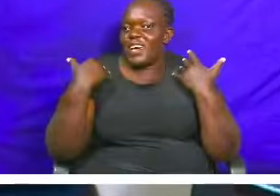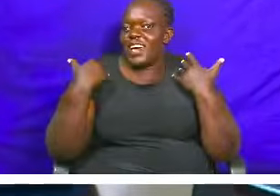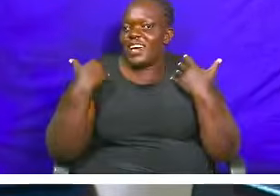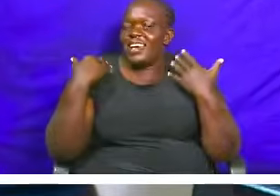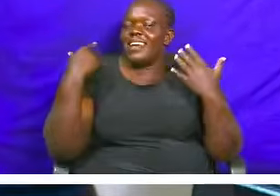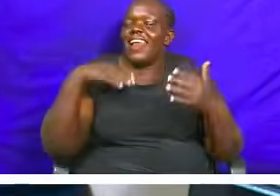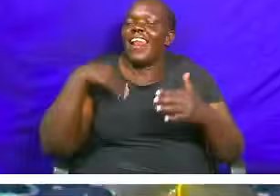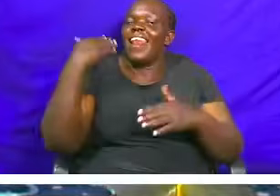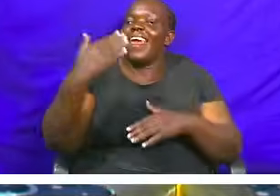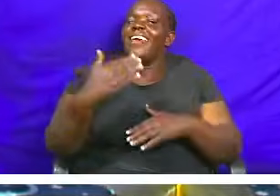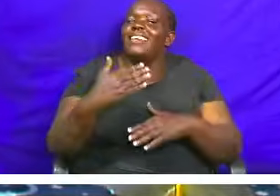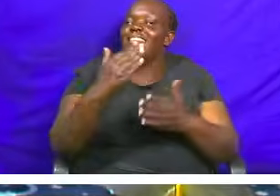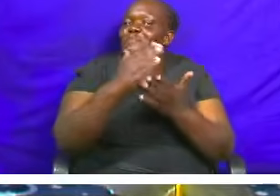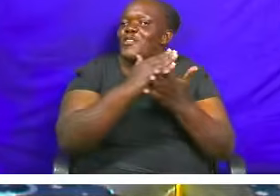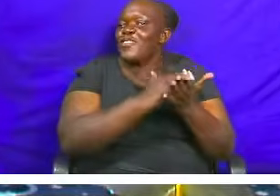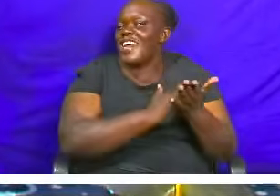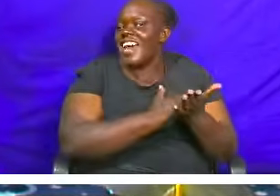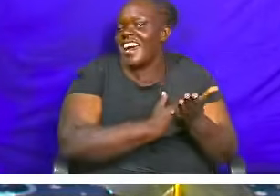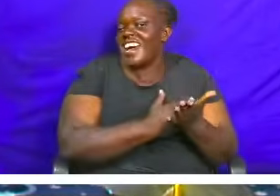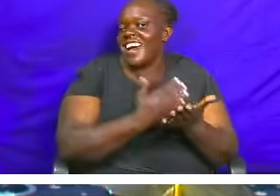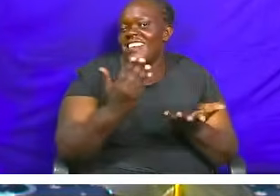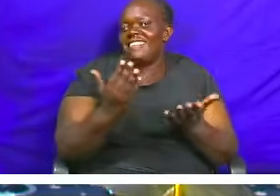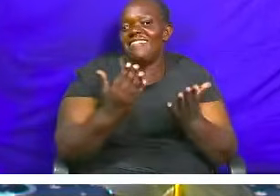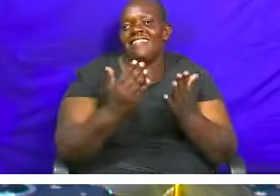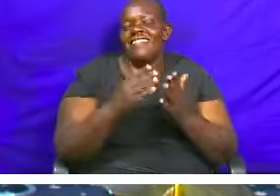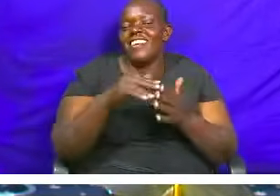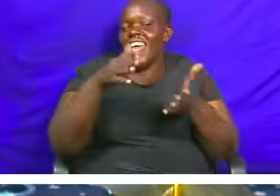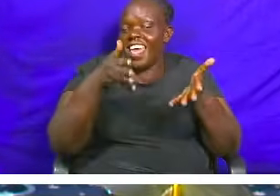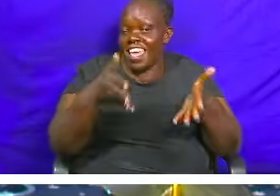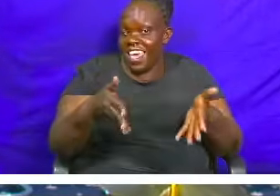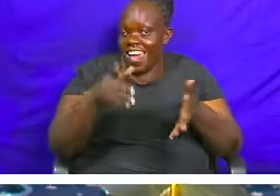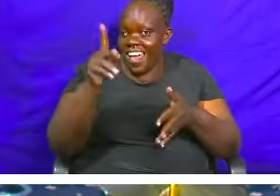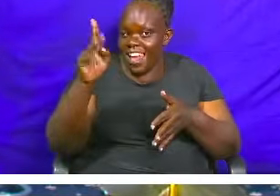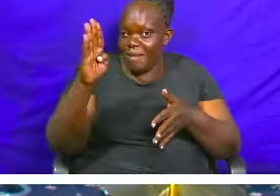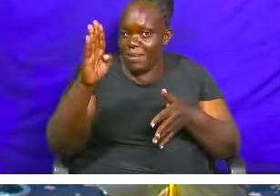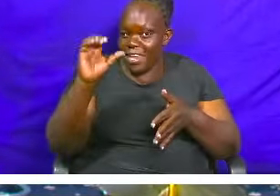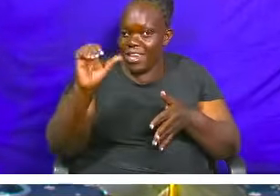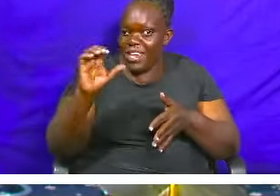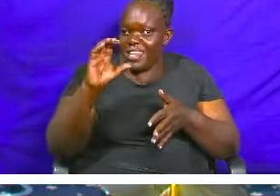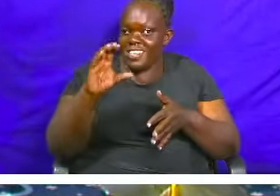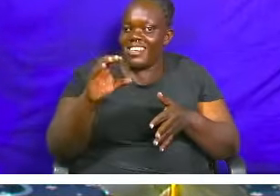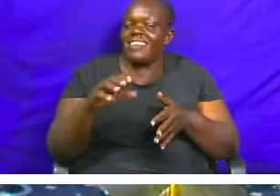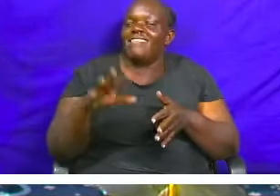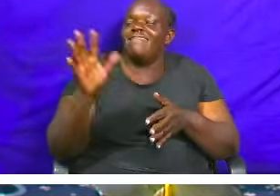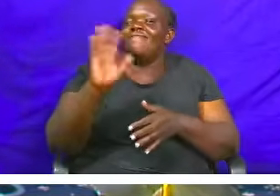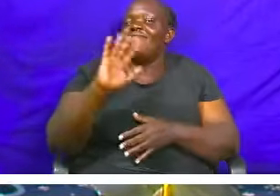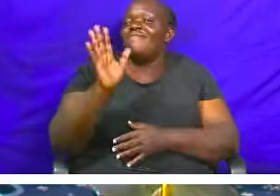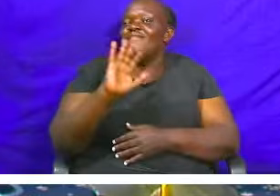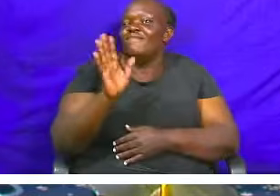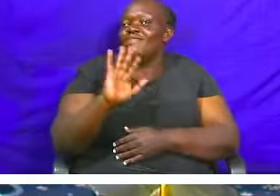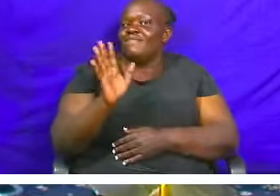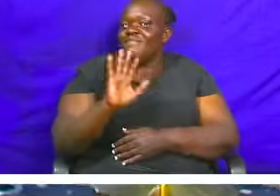the next edition of Sema na Spox, keep it right here on KBC and all our socials. Alamsiki.